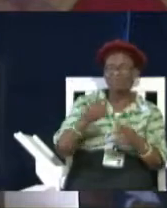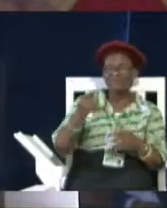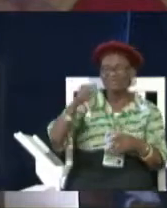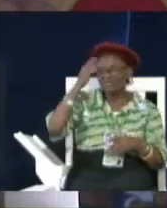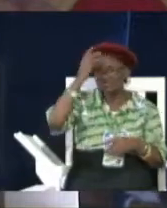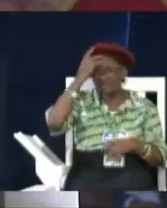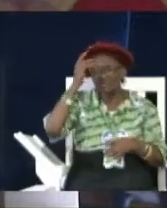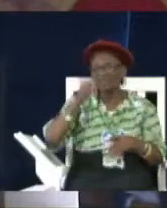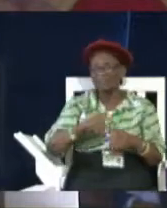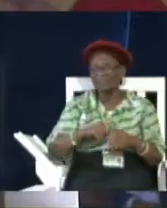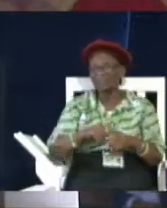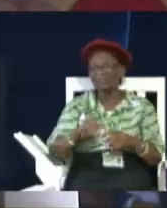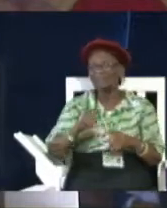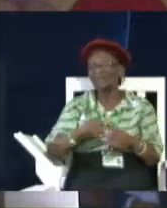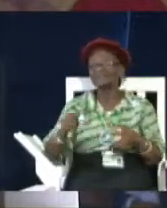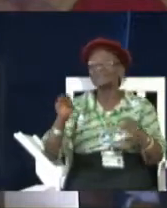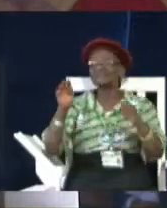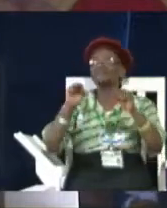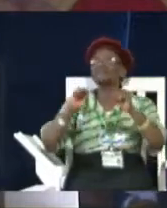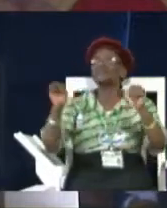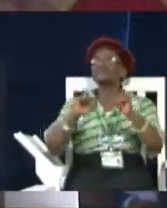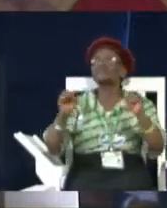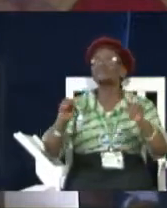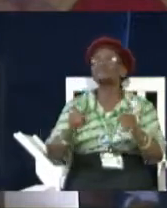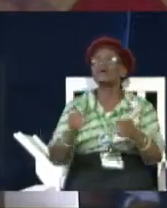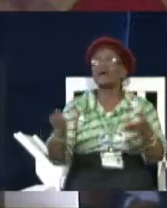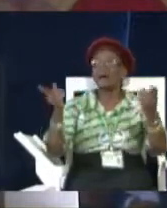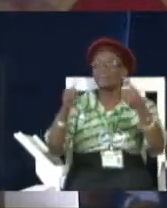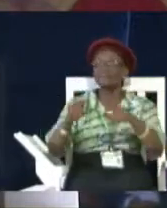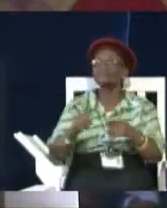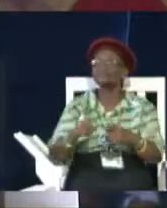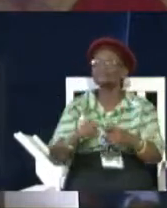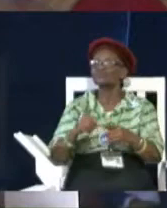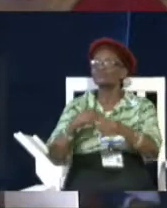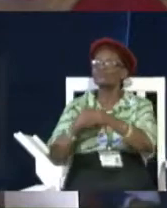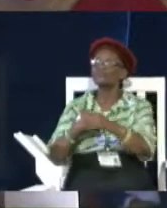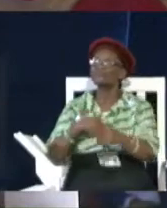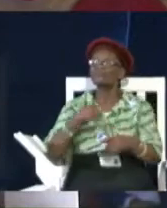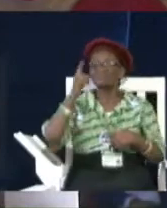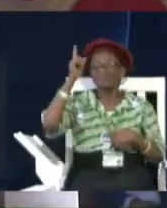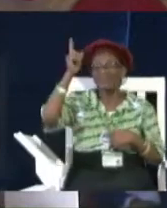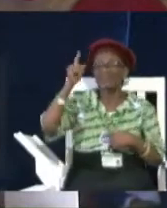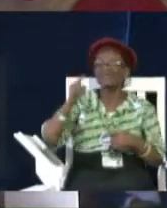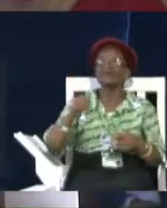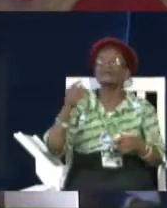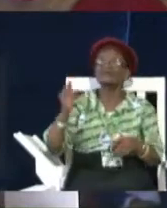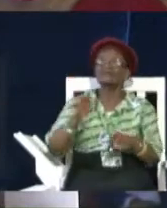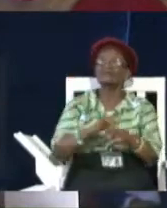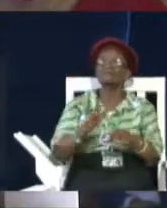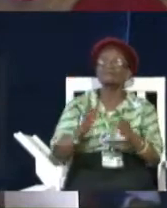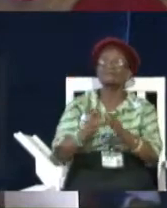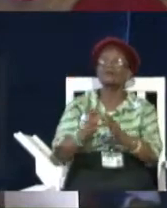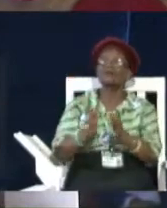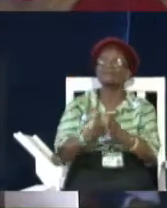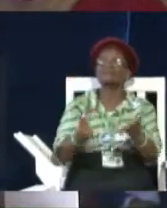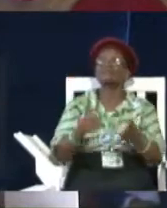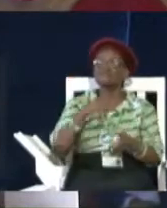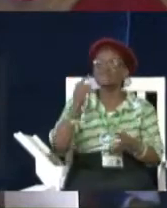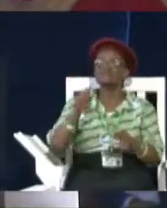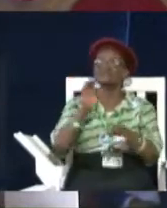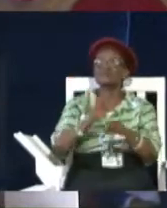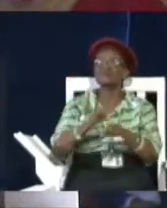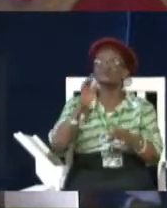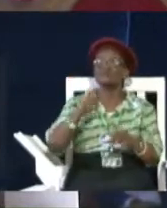to everybody, every force, whatever, "Touch not my anointed."